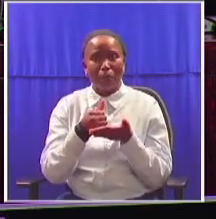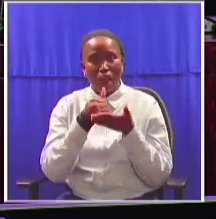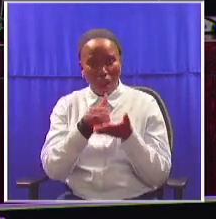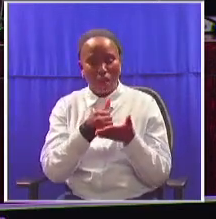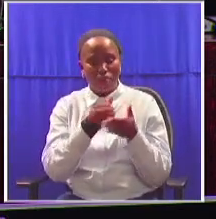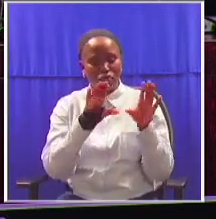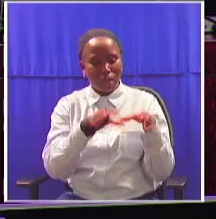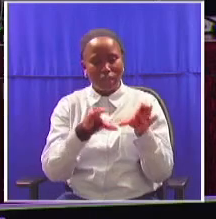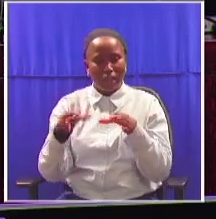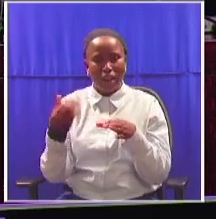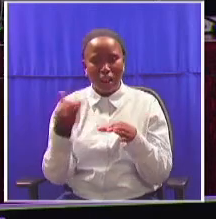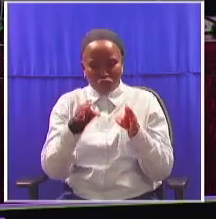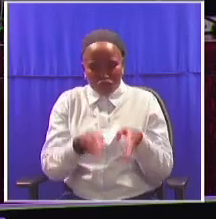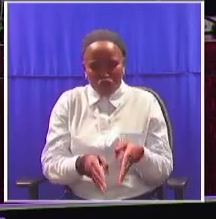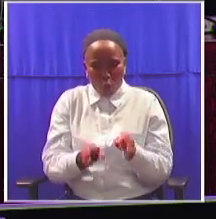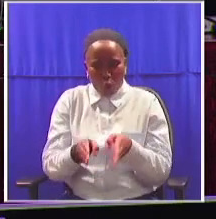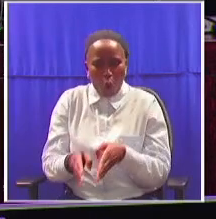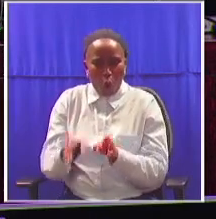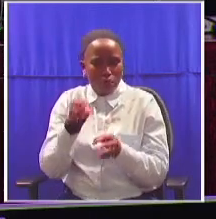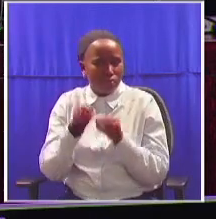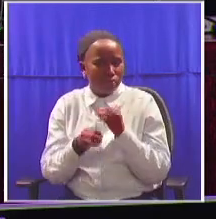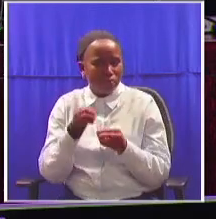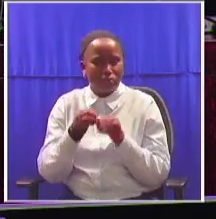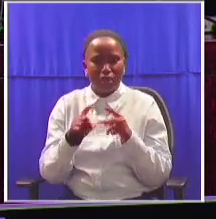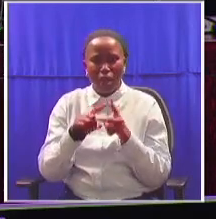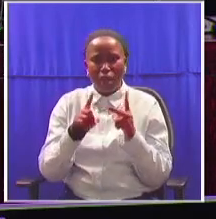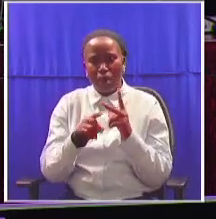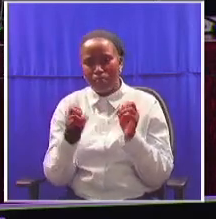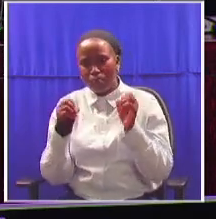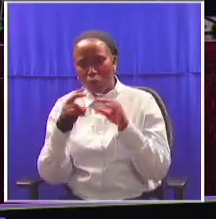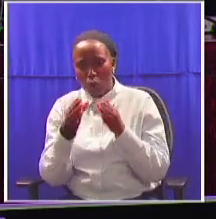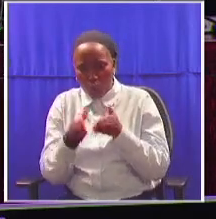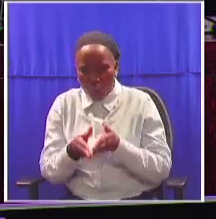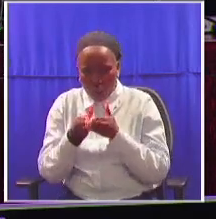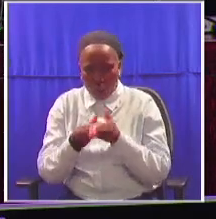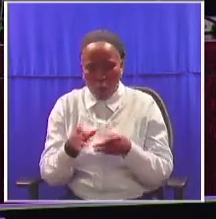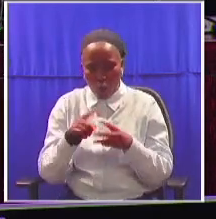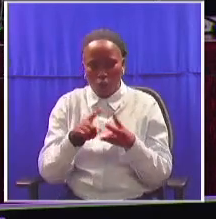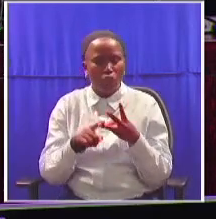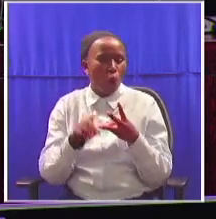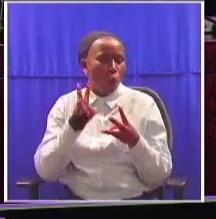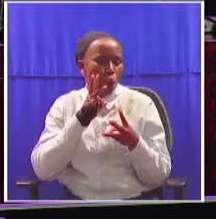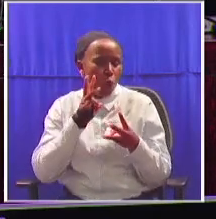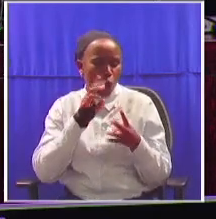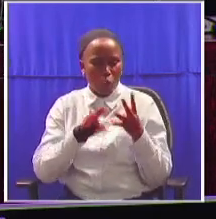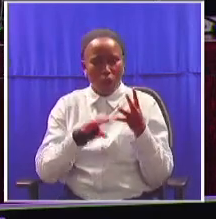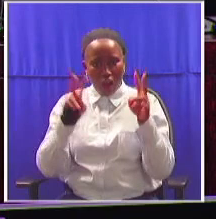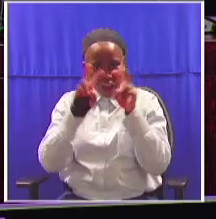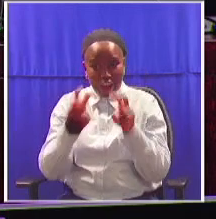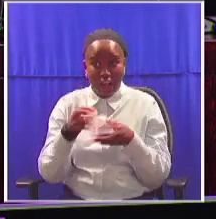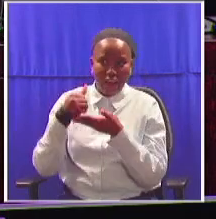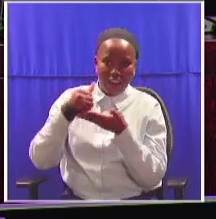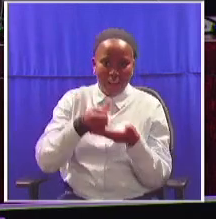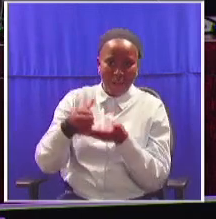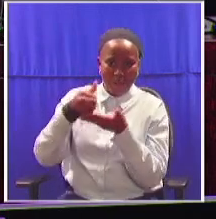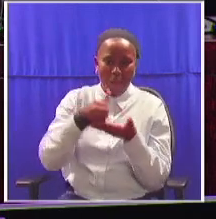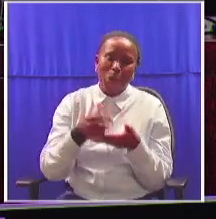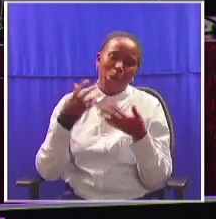in various sectors, road improvement, ports, water, and energy. Our foreign policy stance, Madam